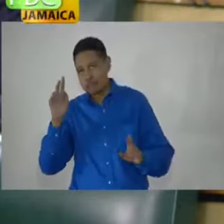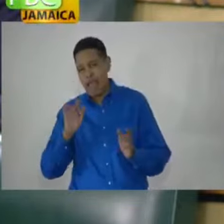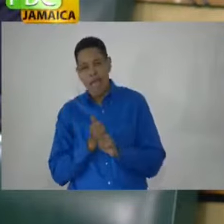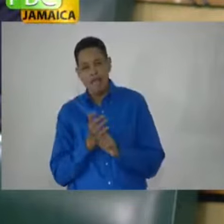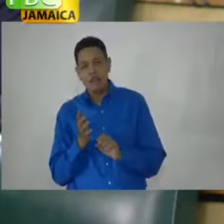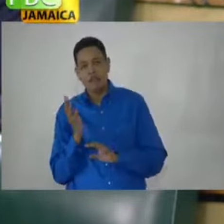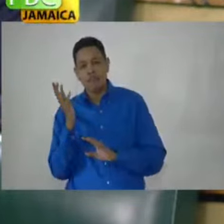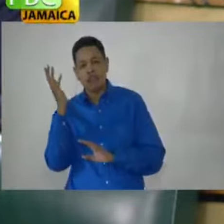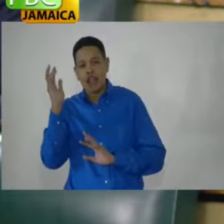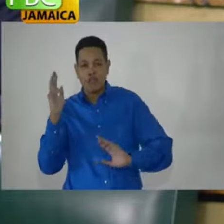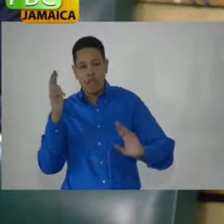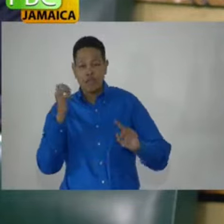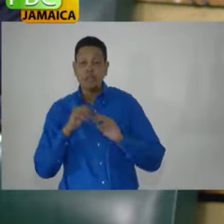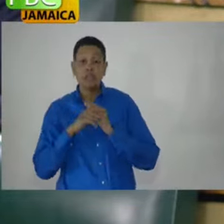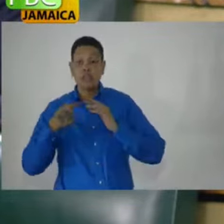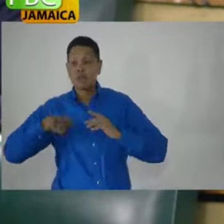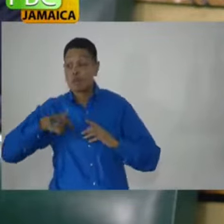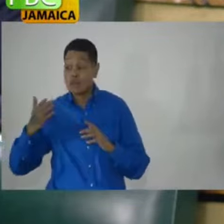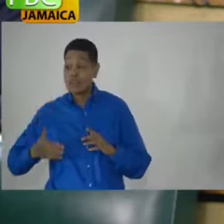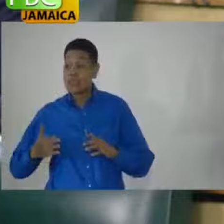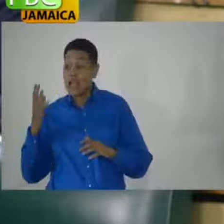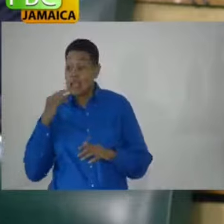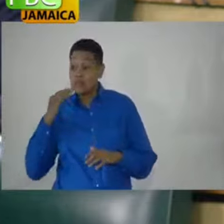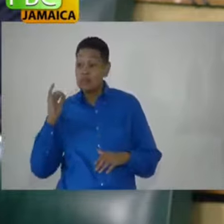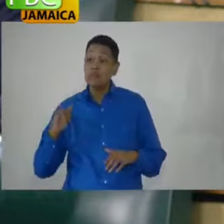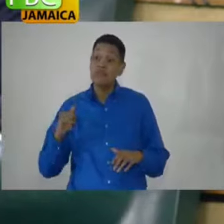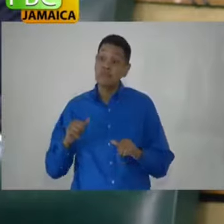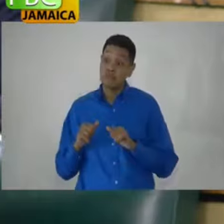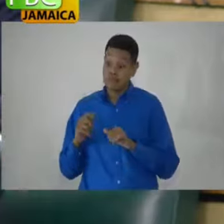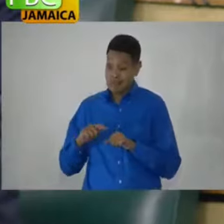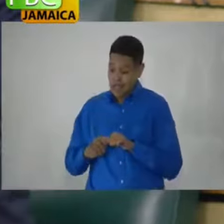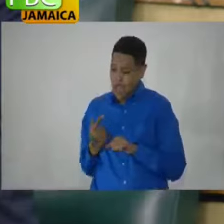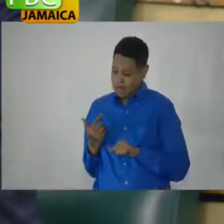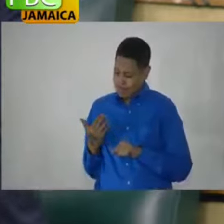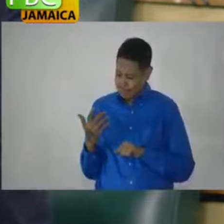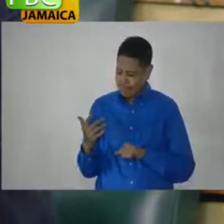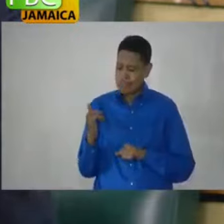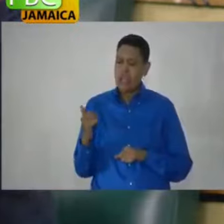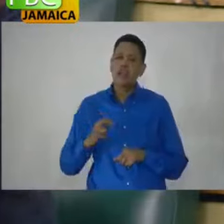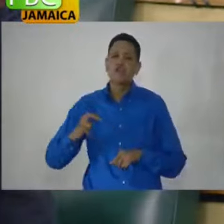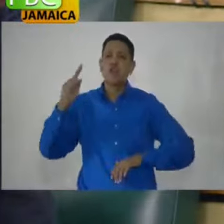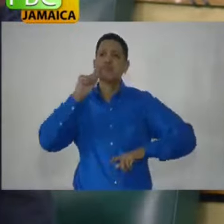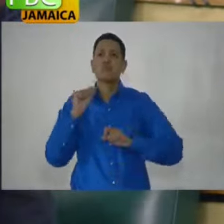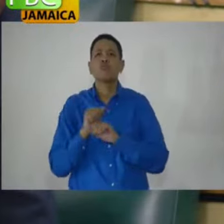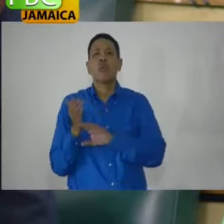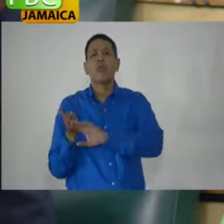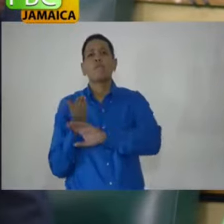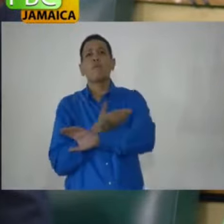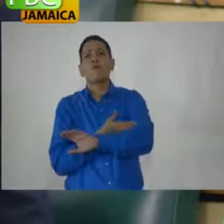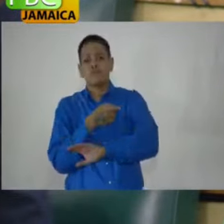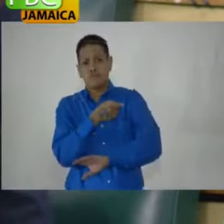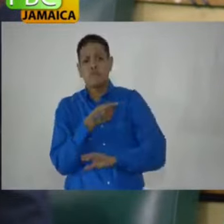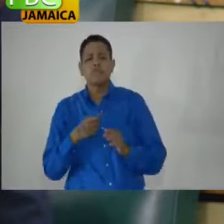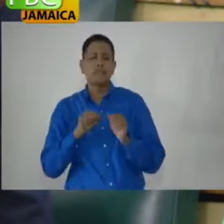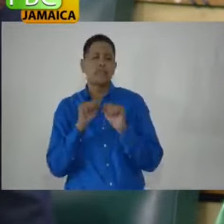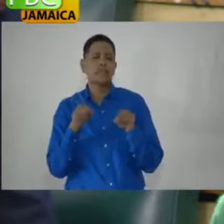this side, Madam Speaker, have continued that journey to include a significant upgrade of the system by